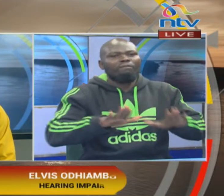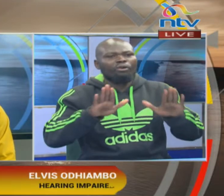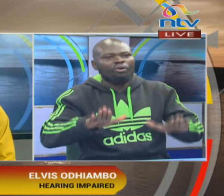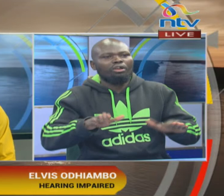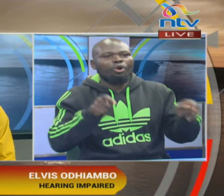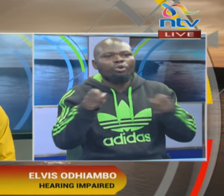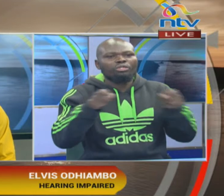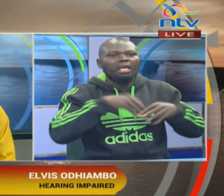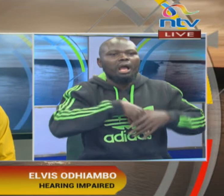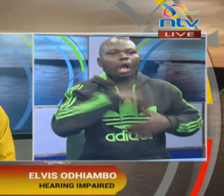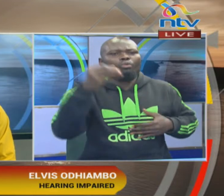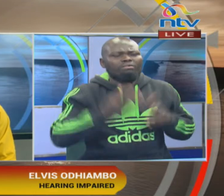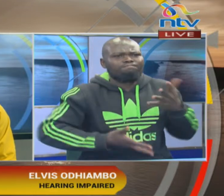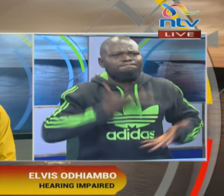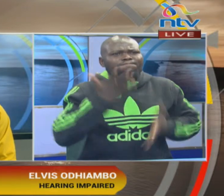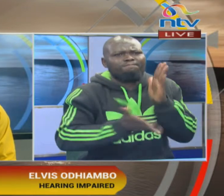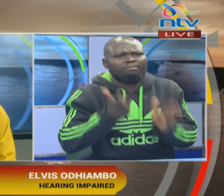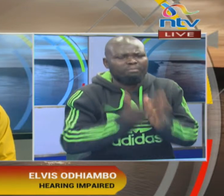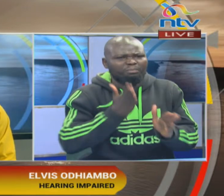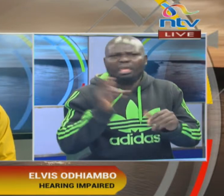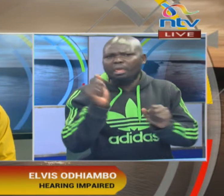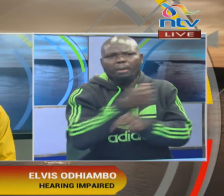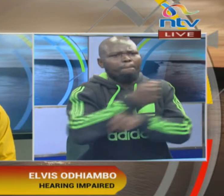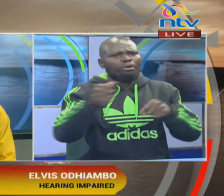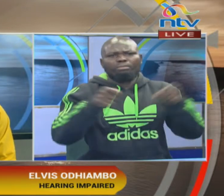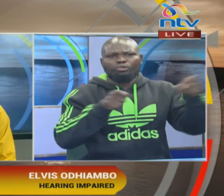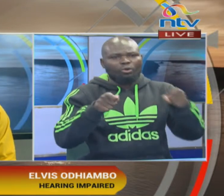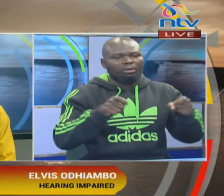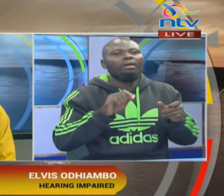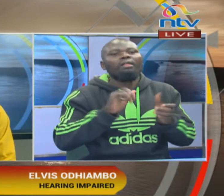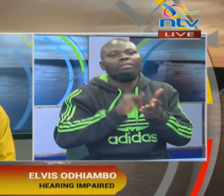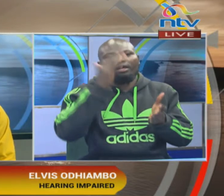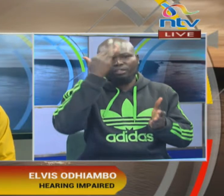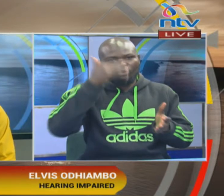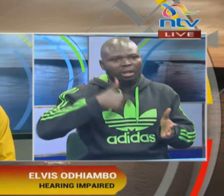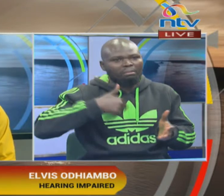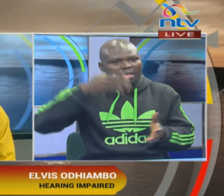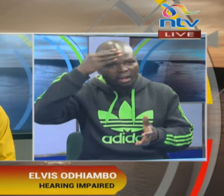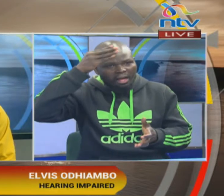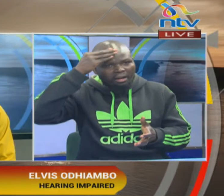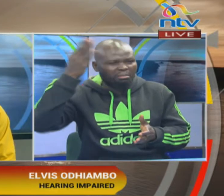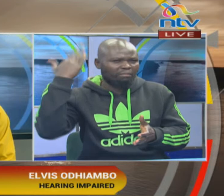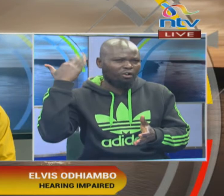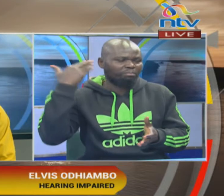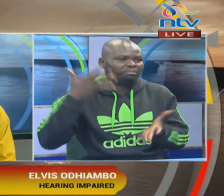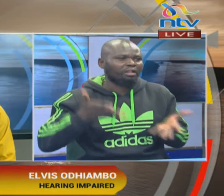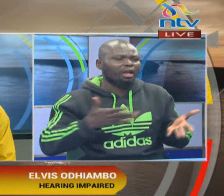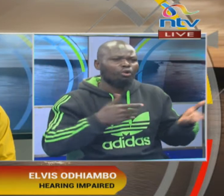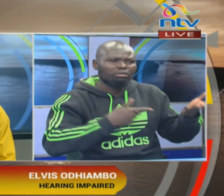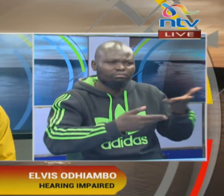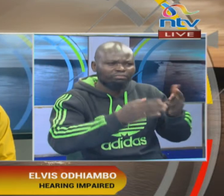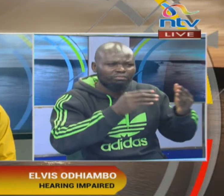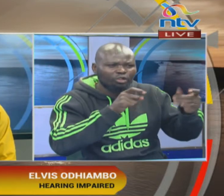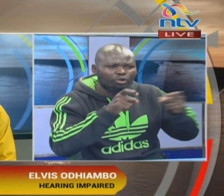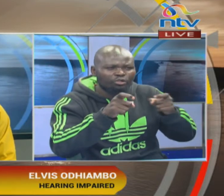and psychological counseling. So I have learned how to control myself.